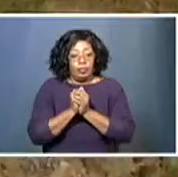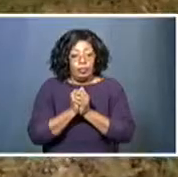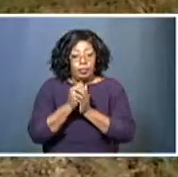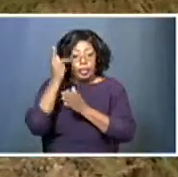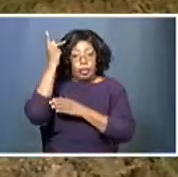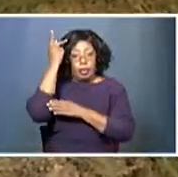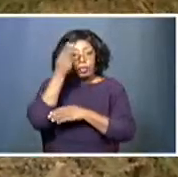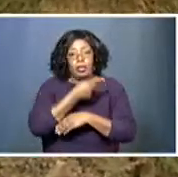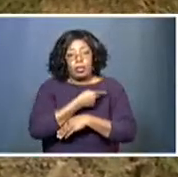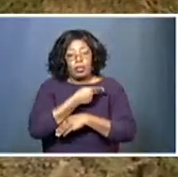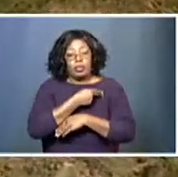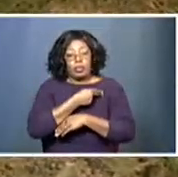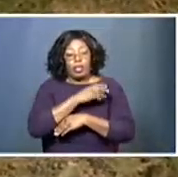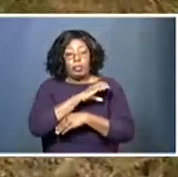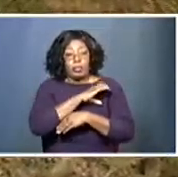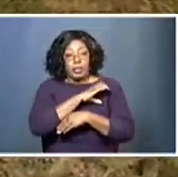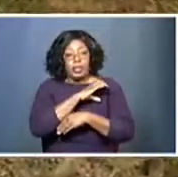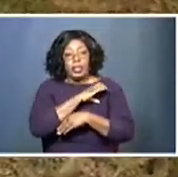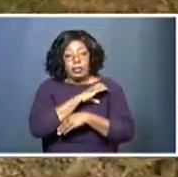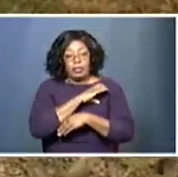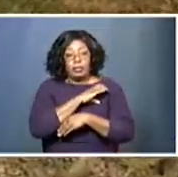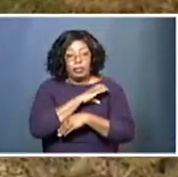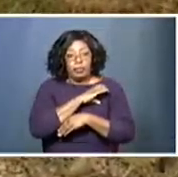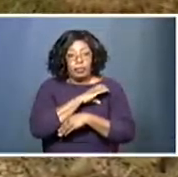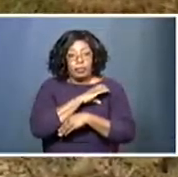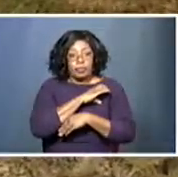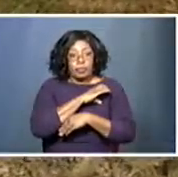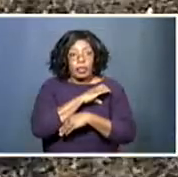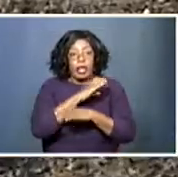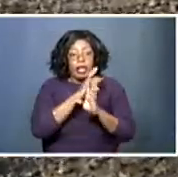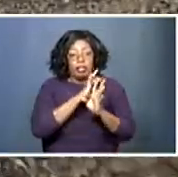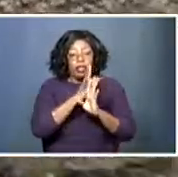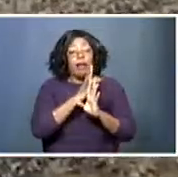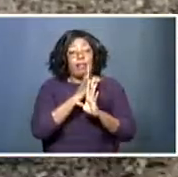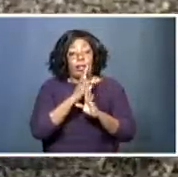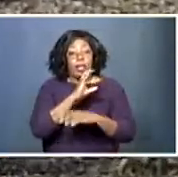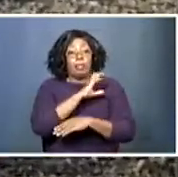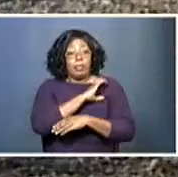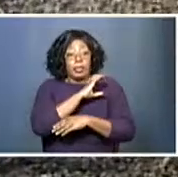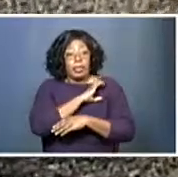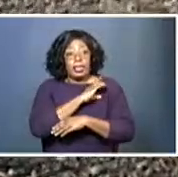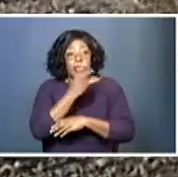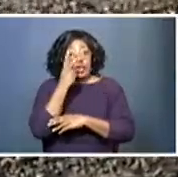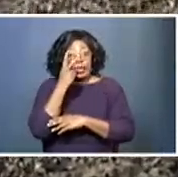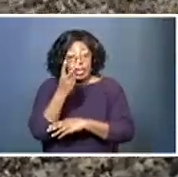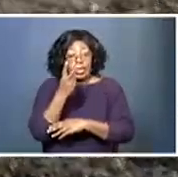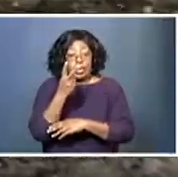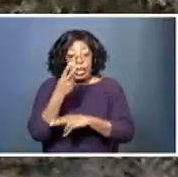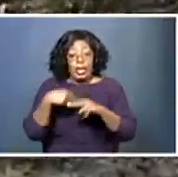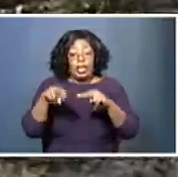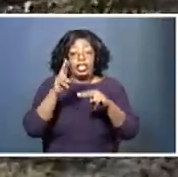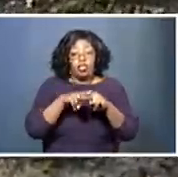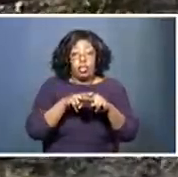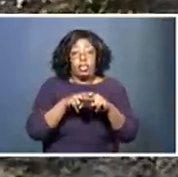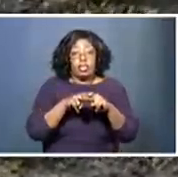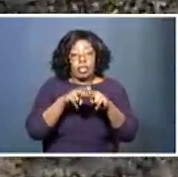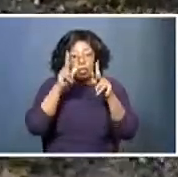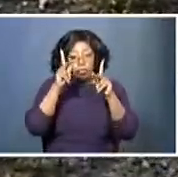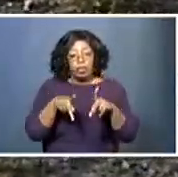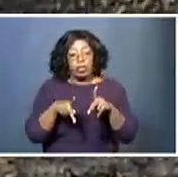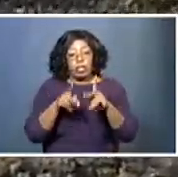team of officers taking a no-tolerance approach this year as traffic police are already seeing an uptick in traffic violations